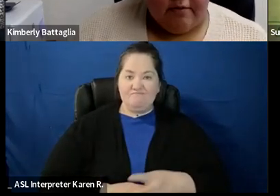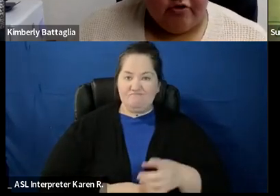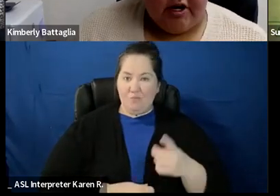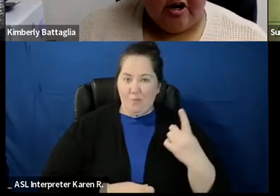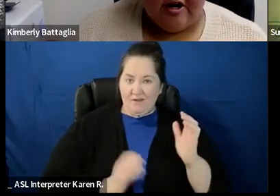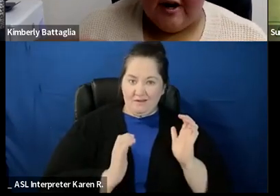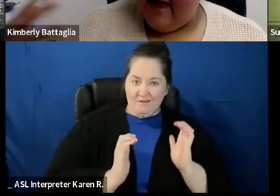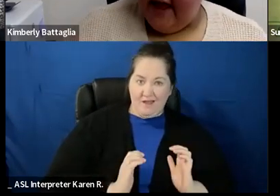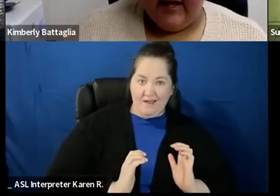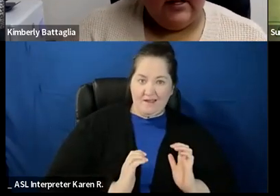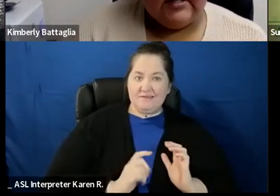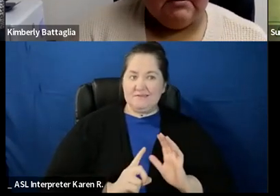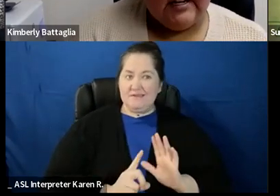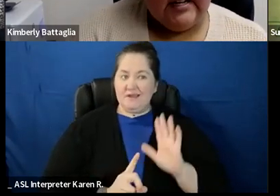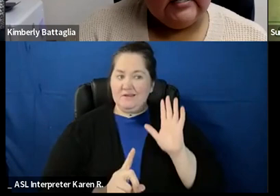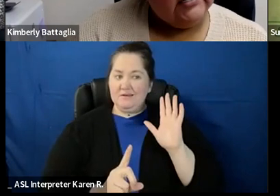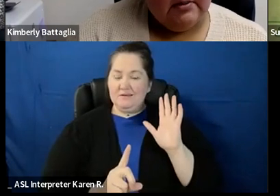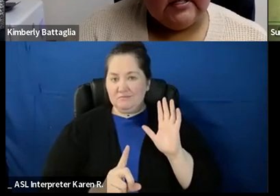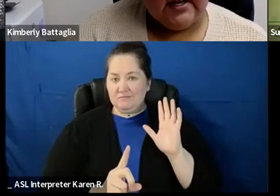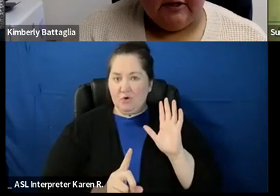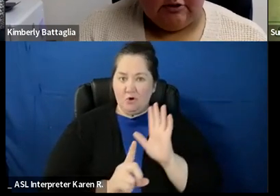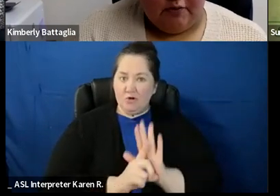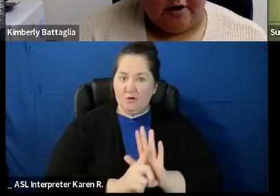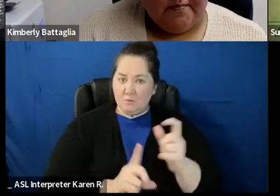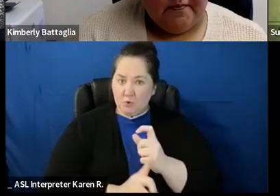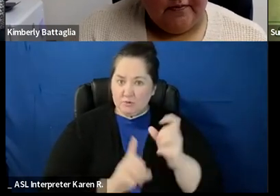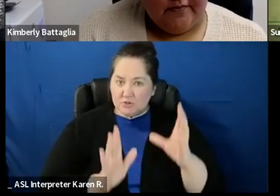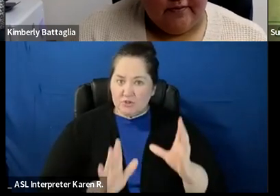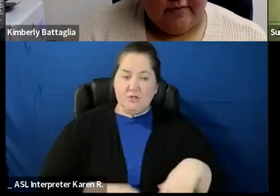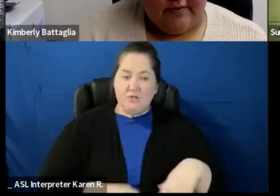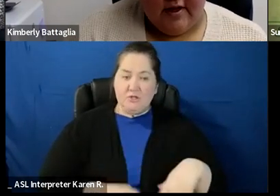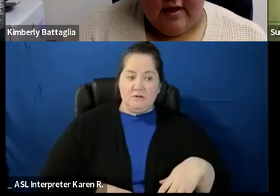and her perpetrator, and it was going to take 6 months to get a police report.